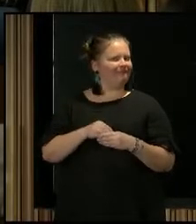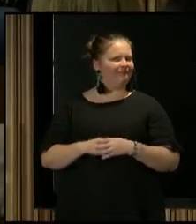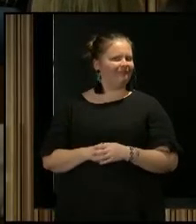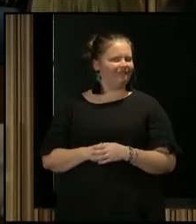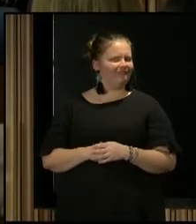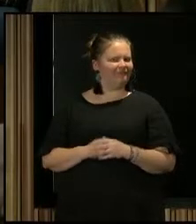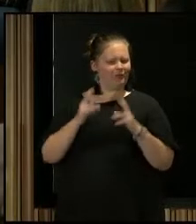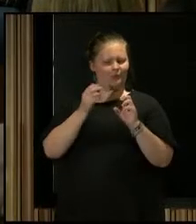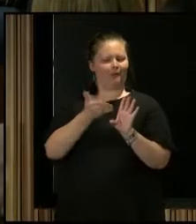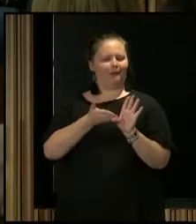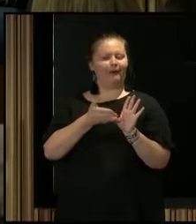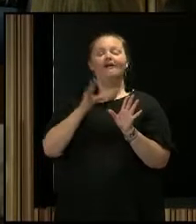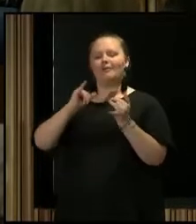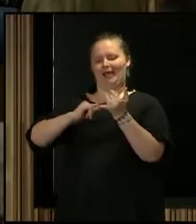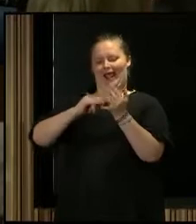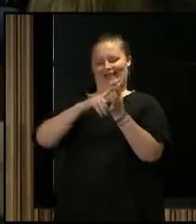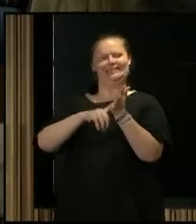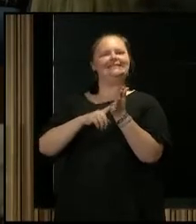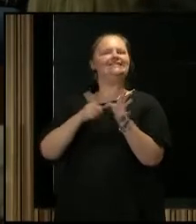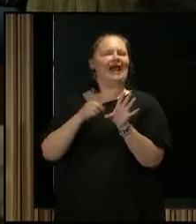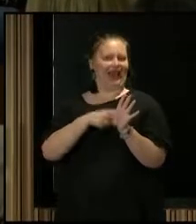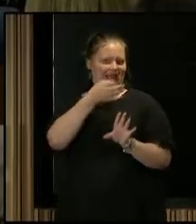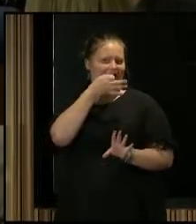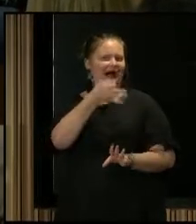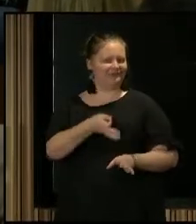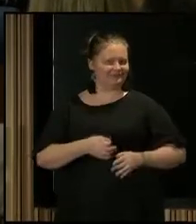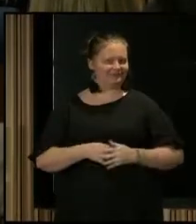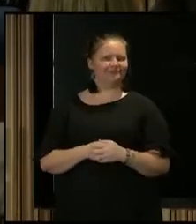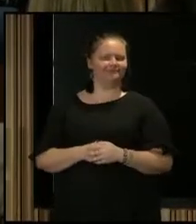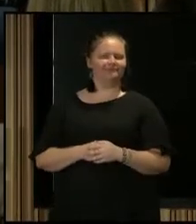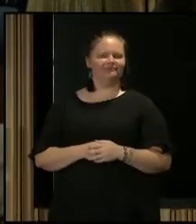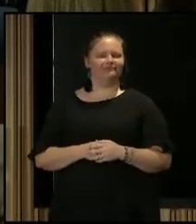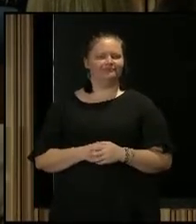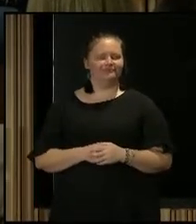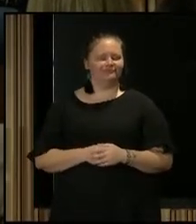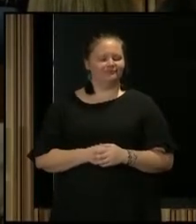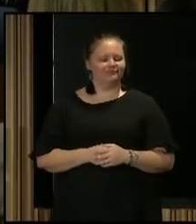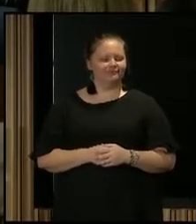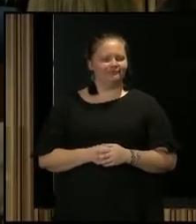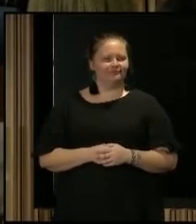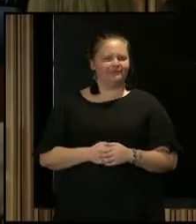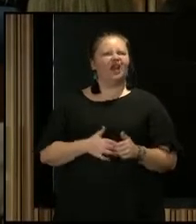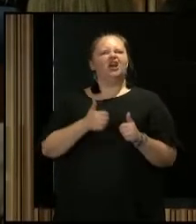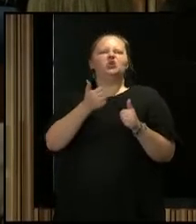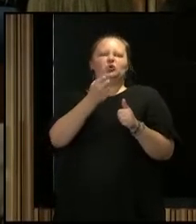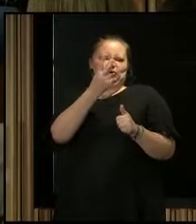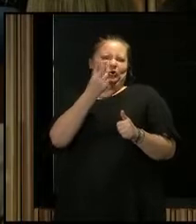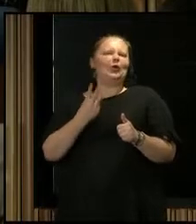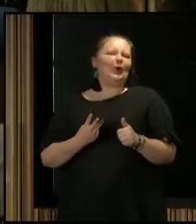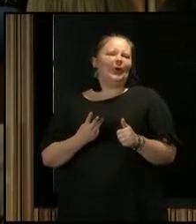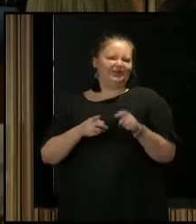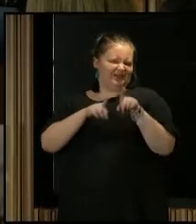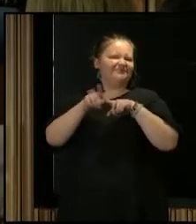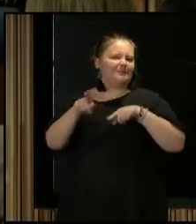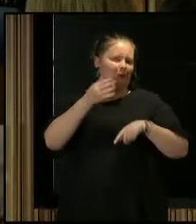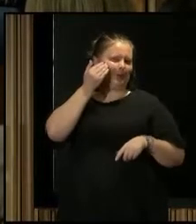Not. That's from Sally. Thanks, Sally. I mean, yes, so it's a good 2/3 almost every time